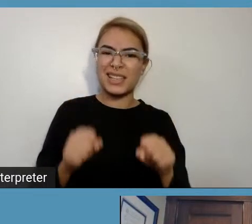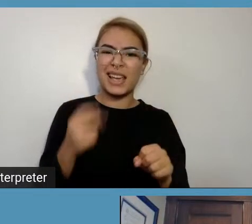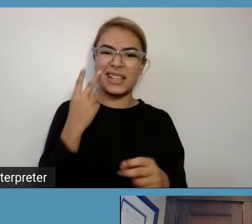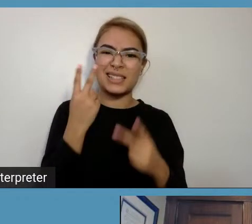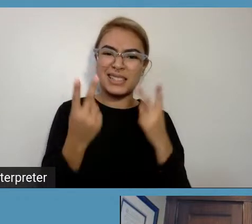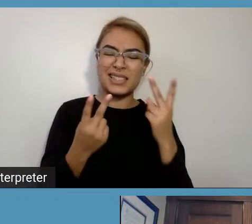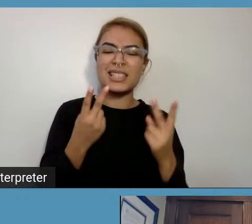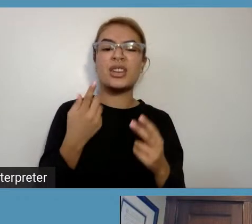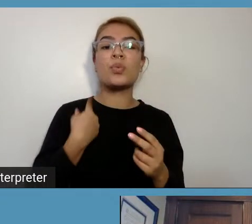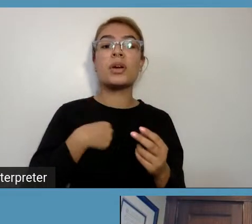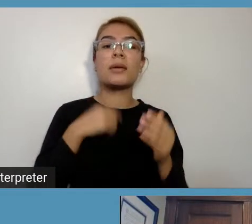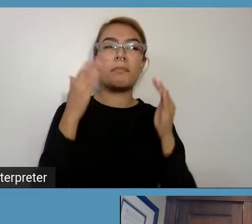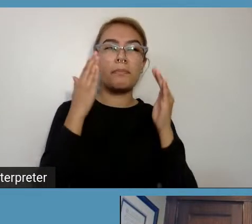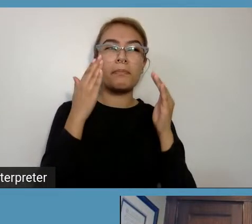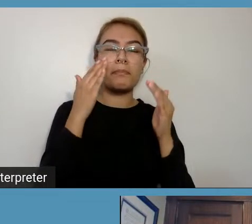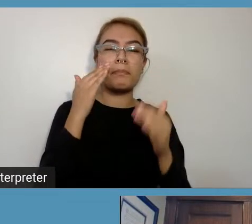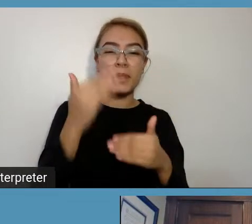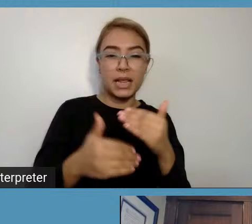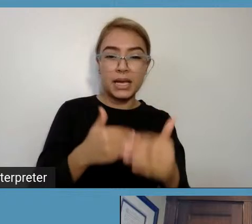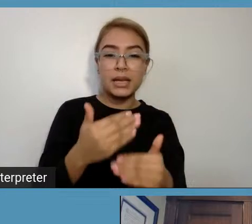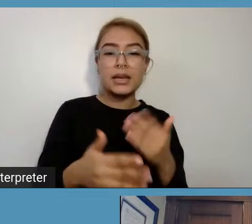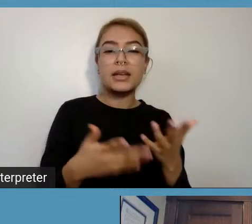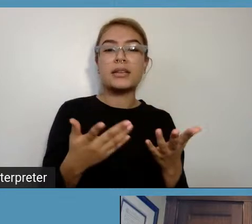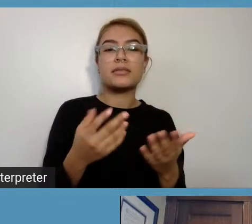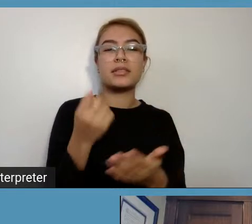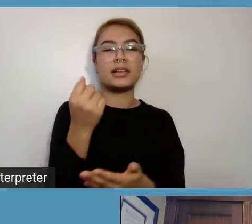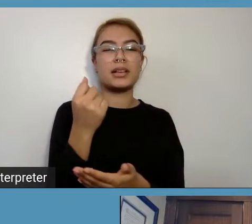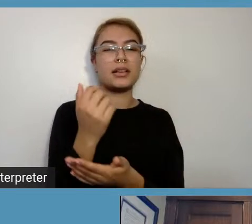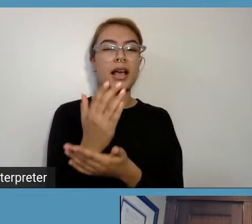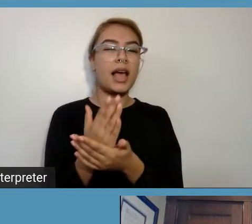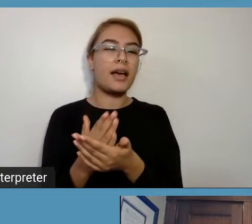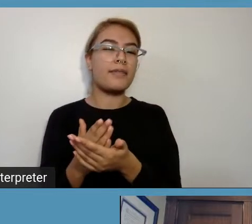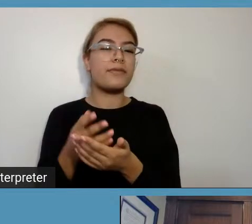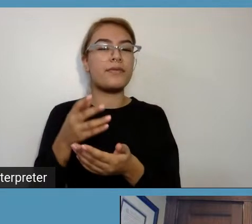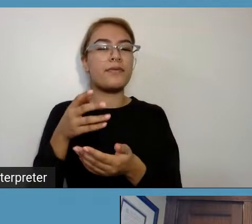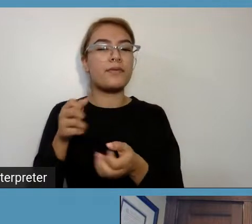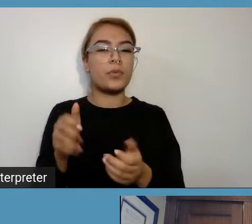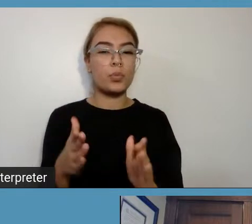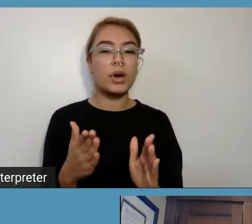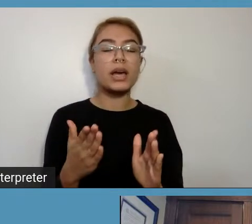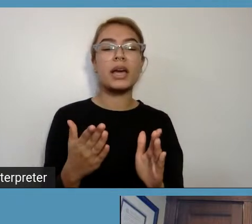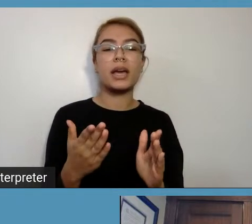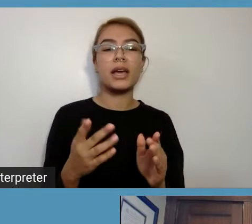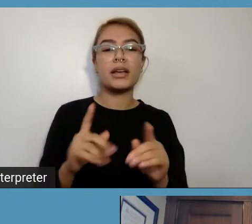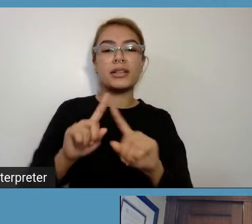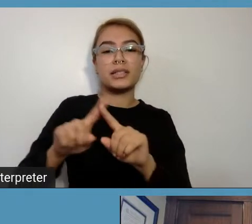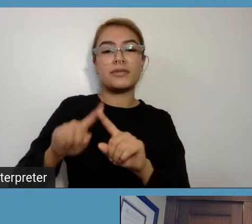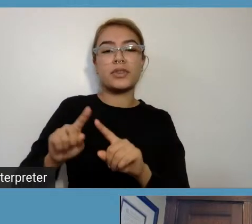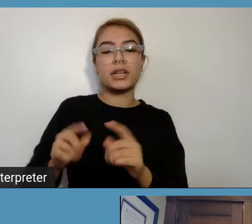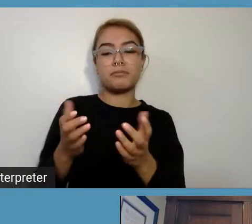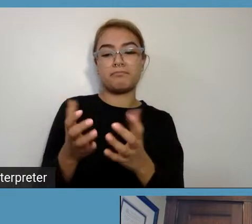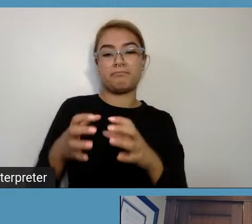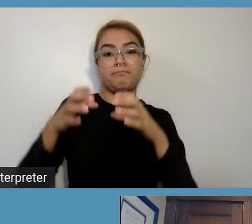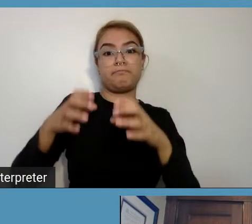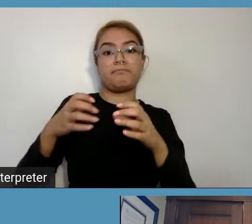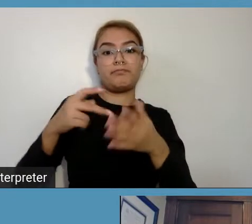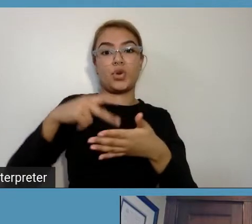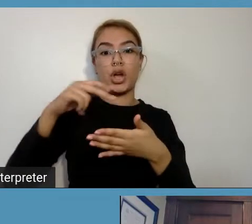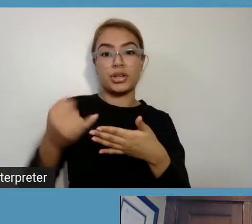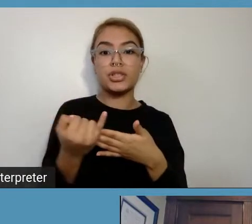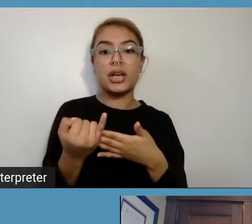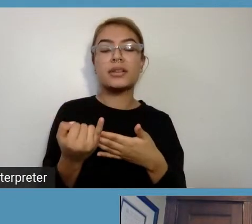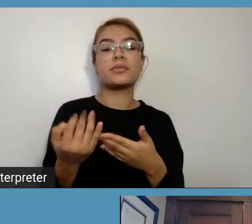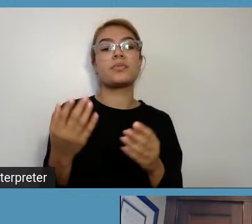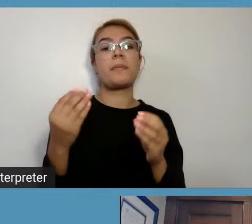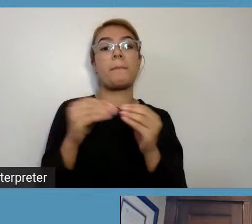do, we're about halfway through a capital campaign to expand by 70,000 square feet. So we're going to be bringing a